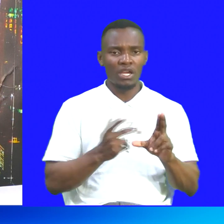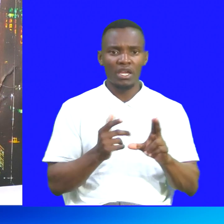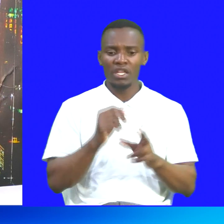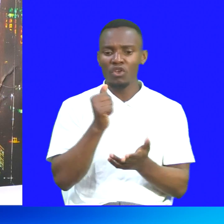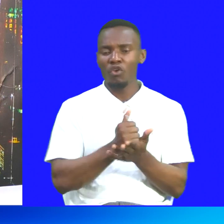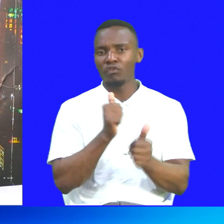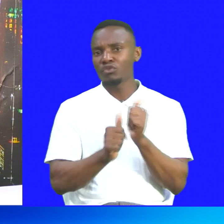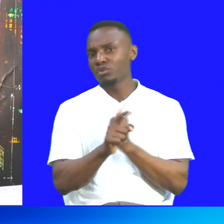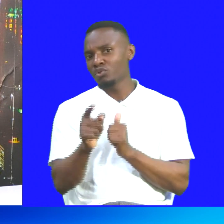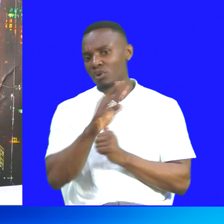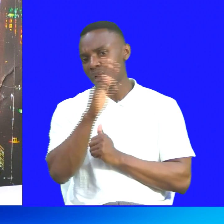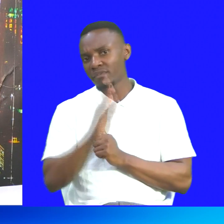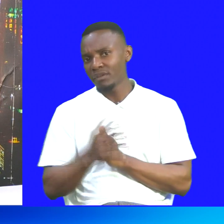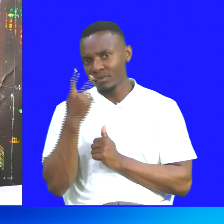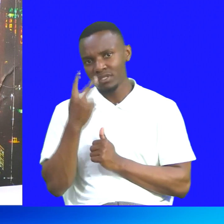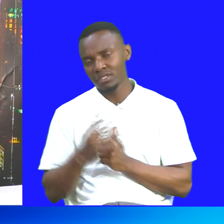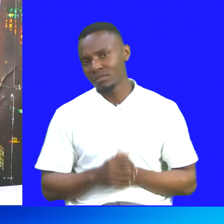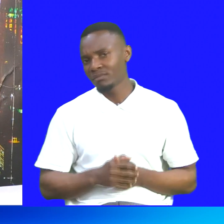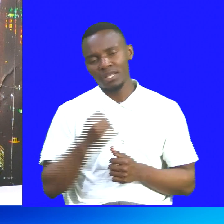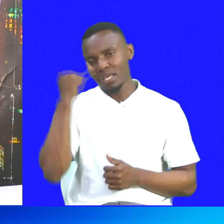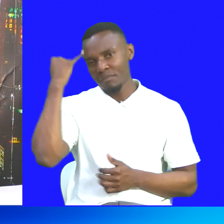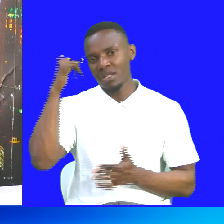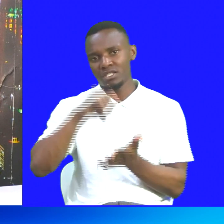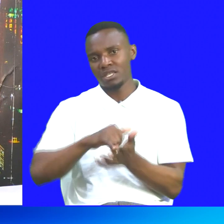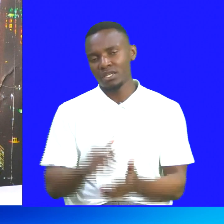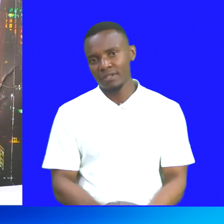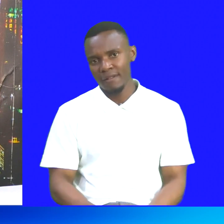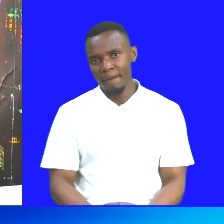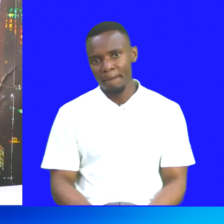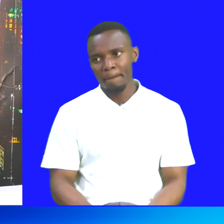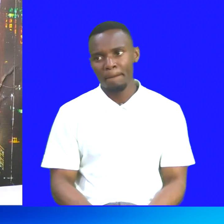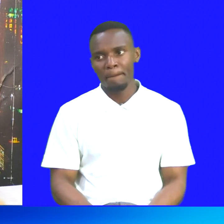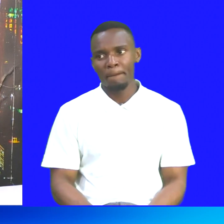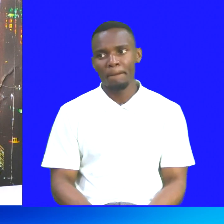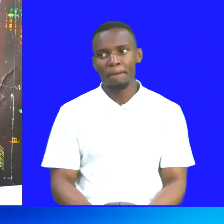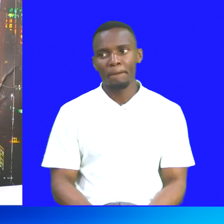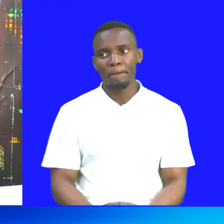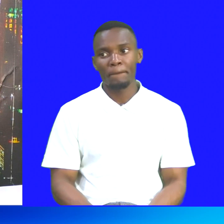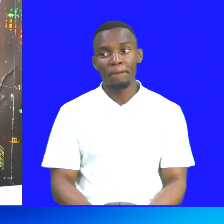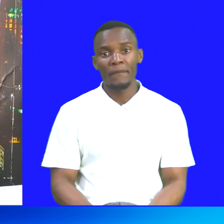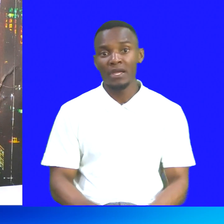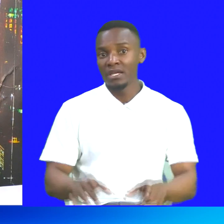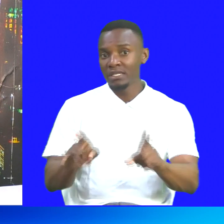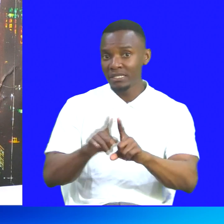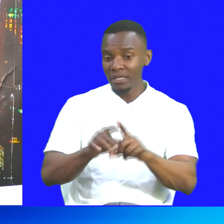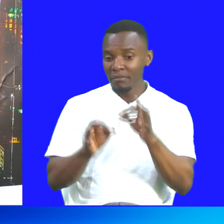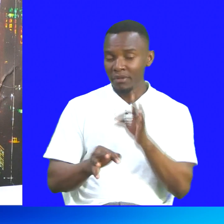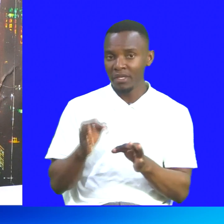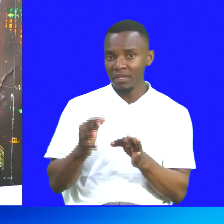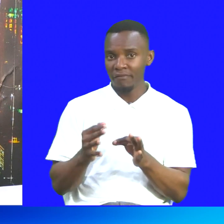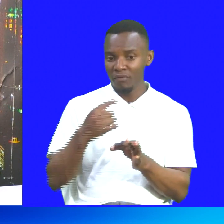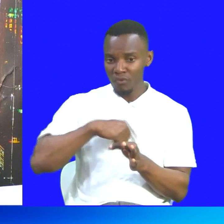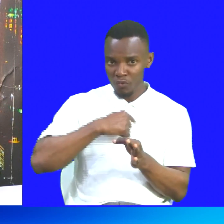never seen. How is that? You know, looking into the needs of people